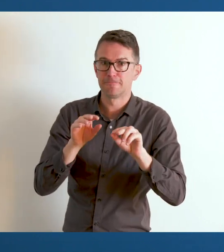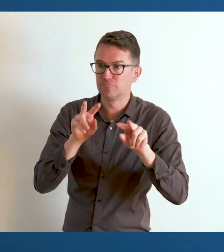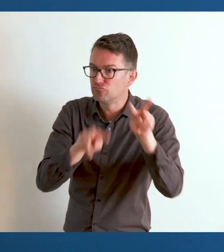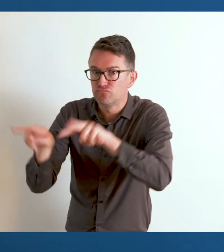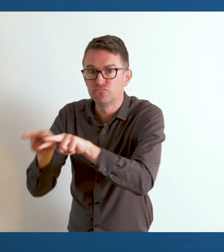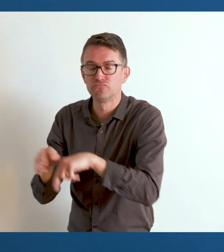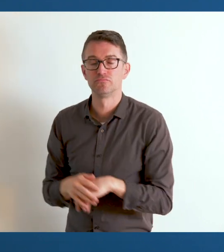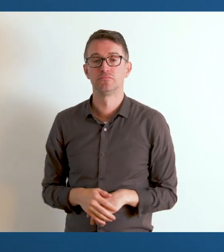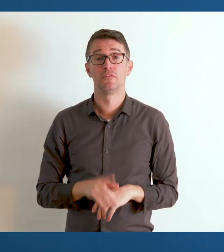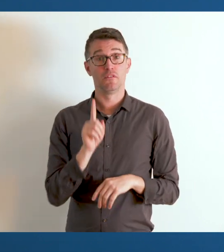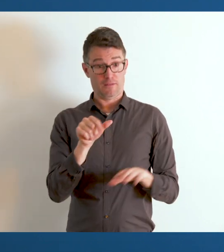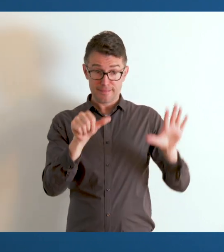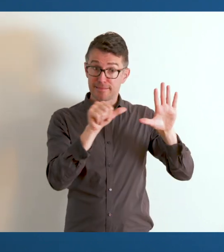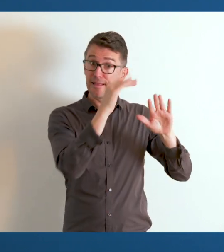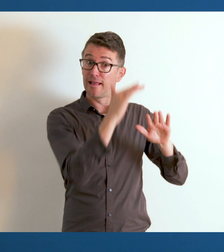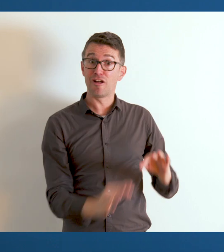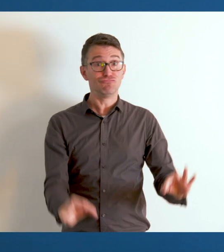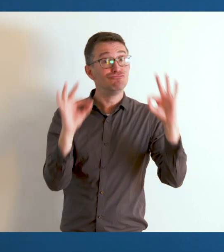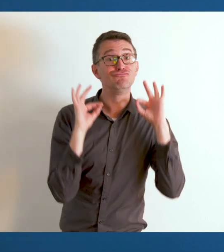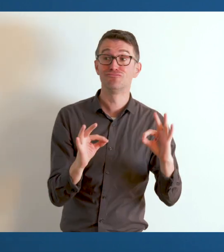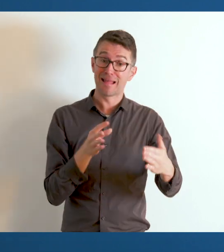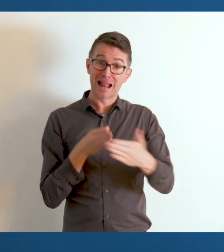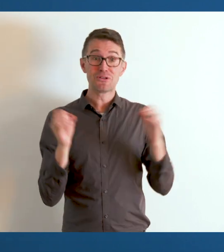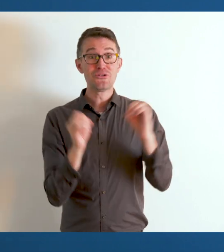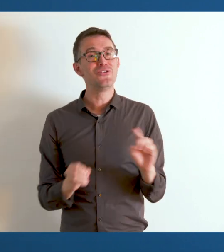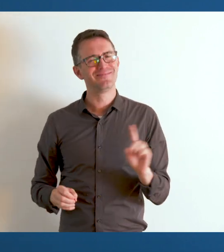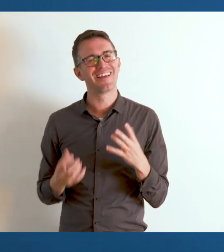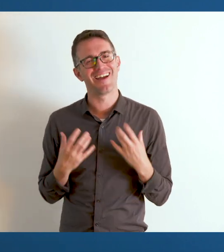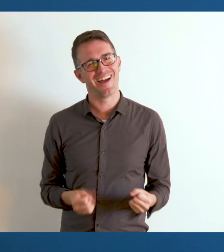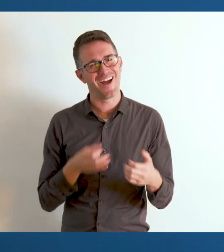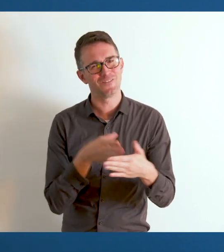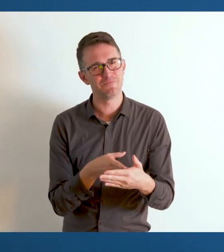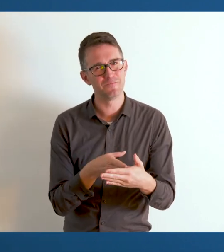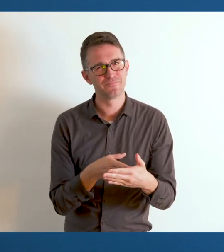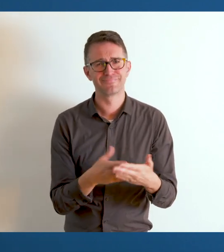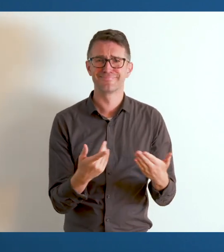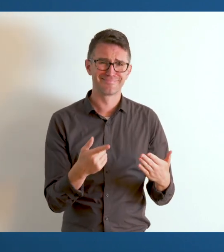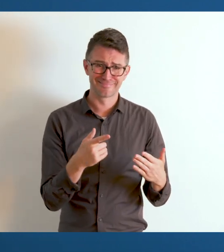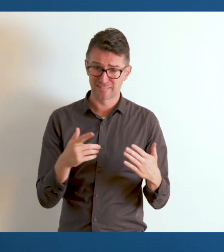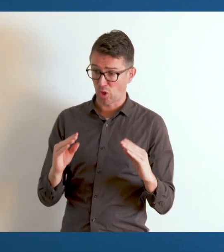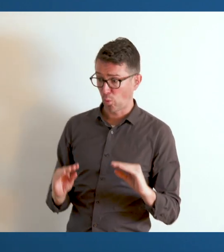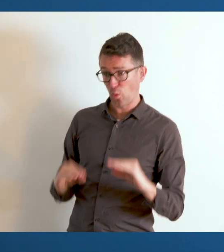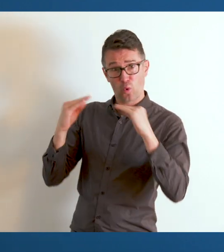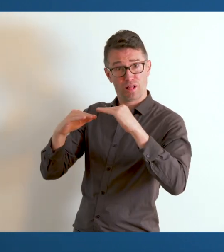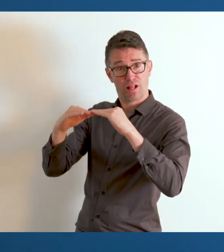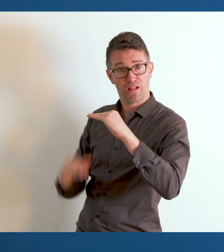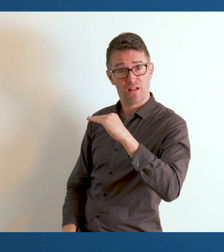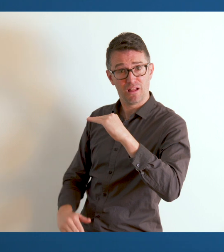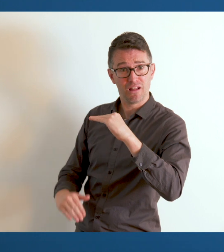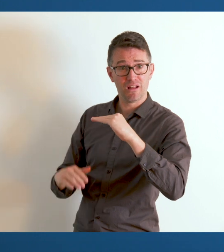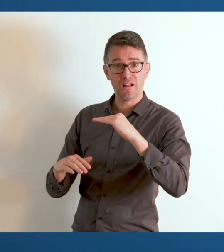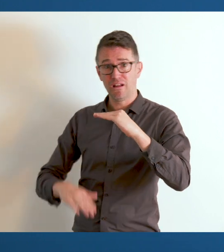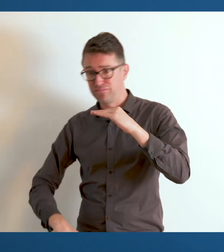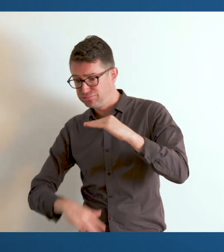limitations. They're not appropriate for children under the age of 5, and they will miss some children